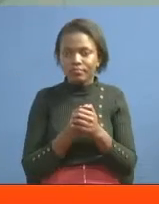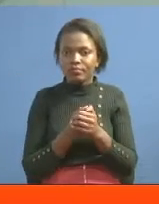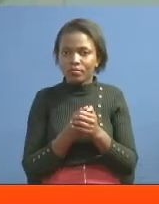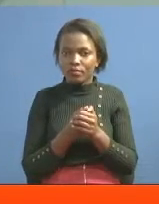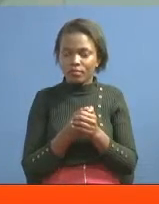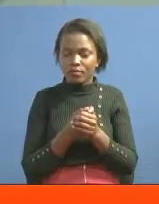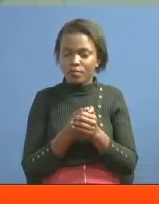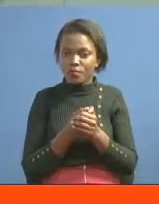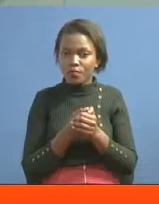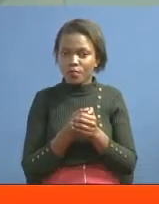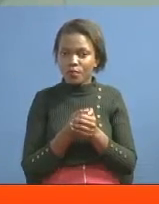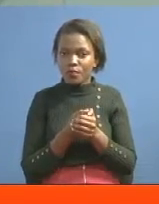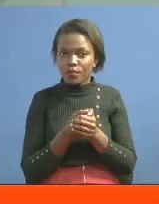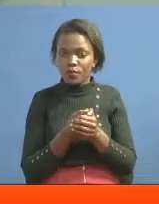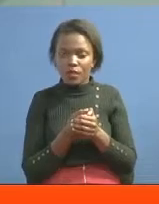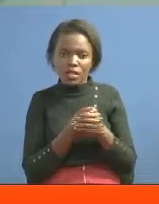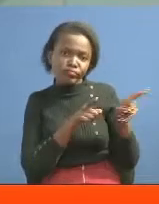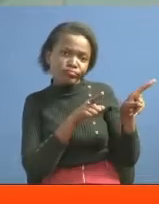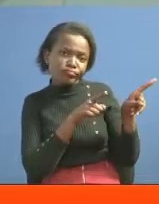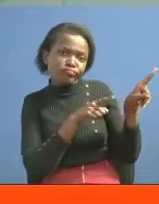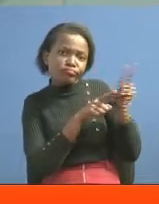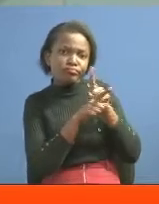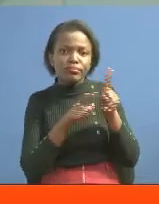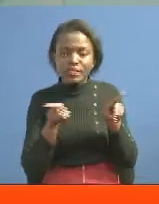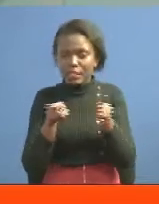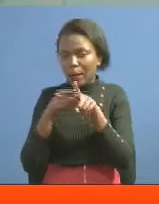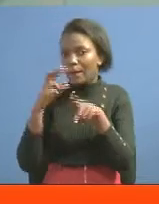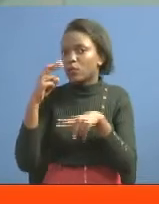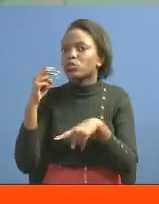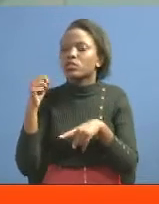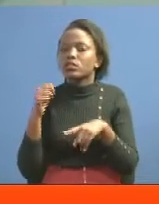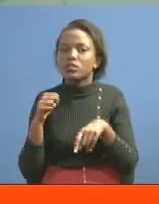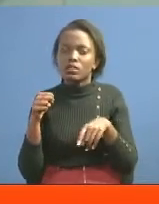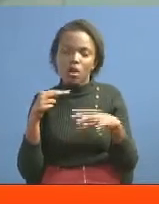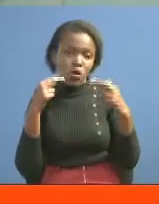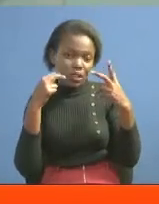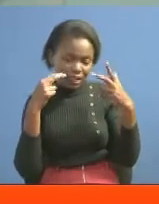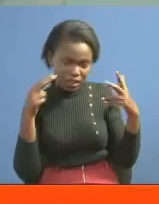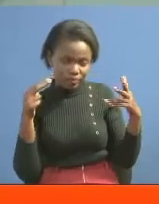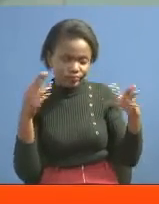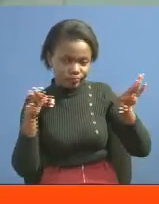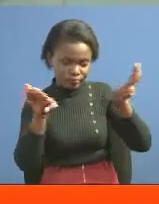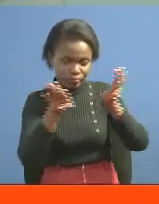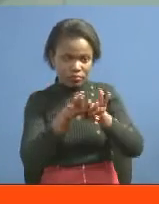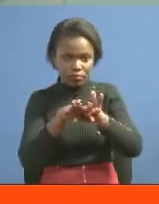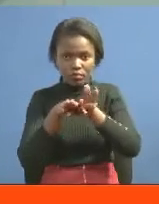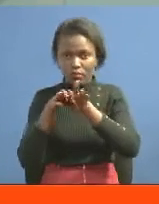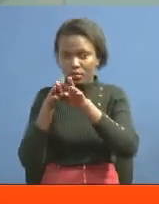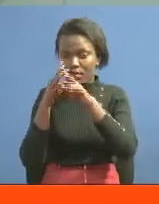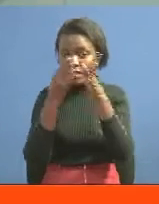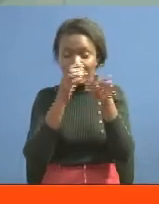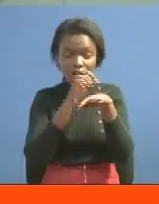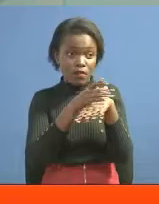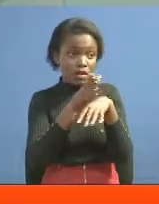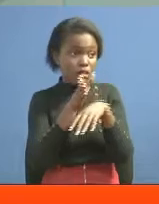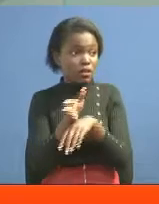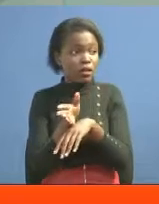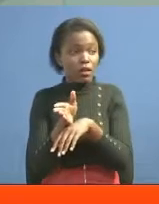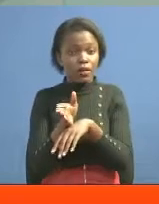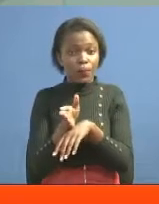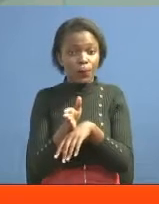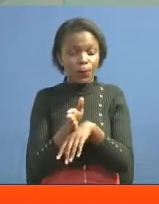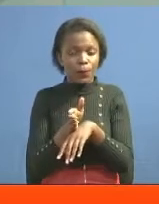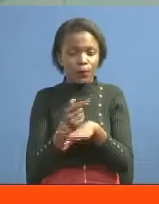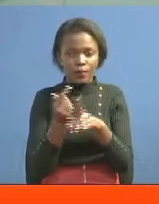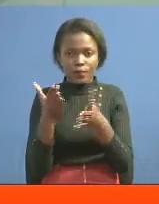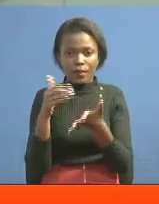into tourism and hotel, because we've seen hotels are closing down. Yes. Of course, we know there's been a major effect on that.